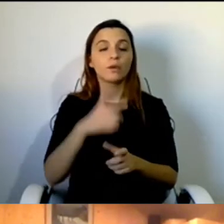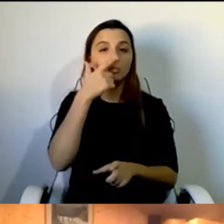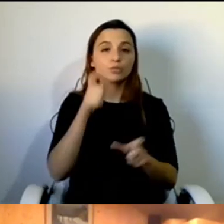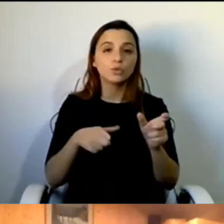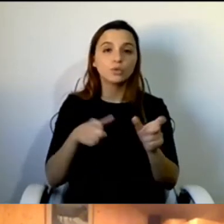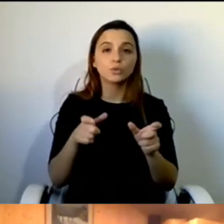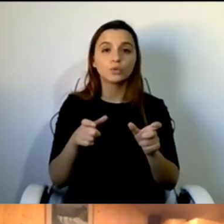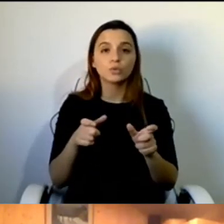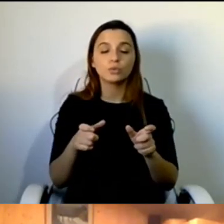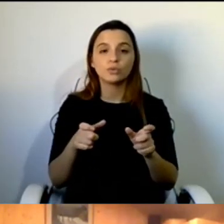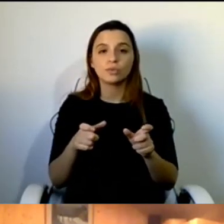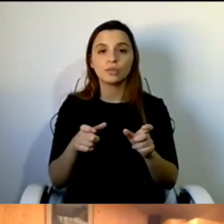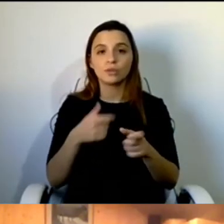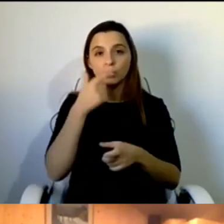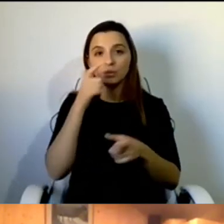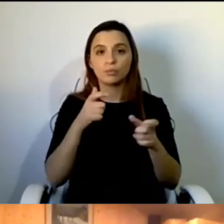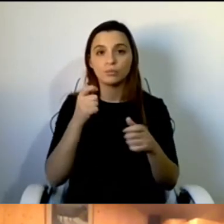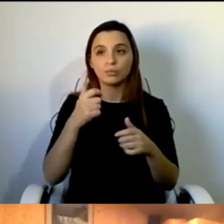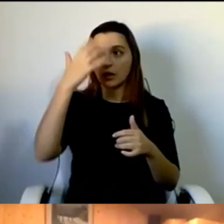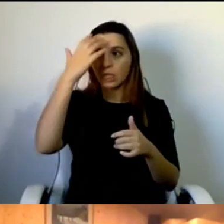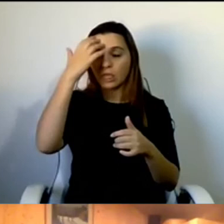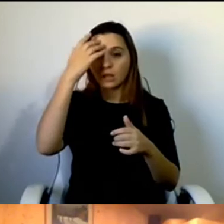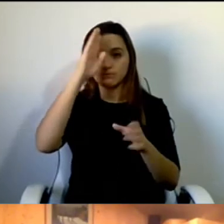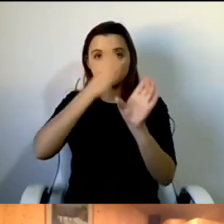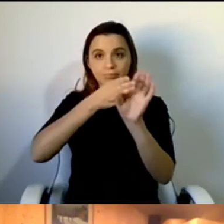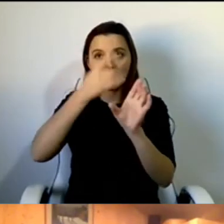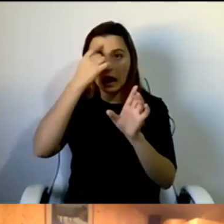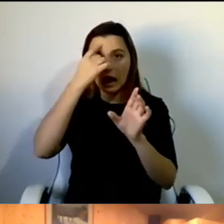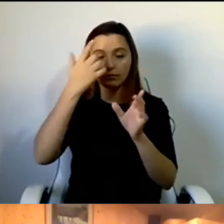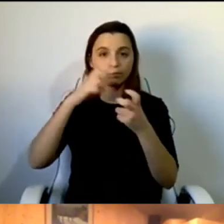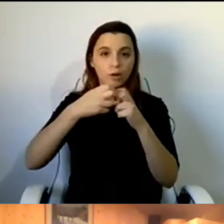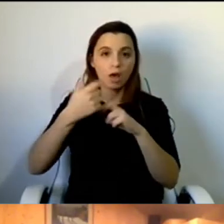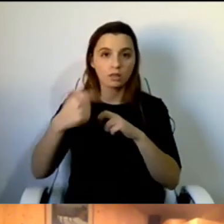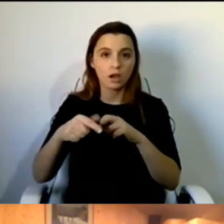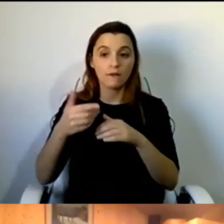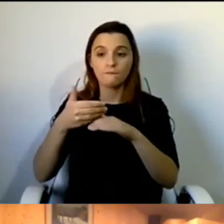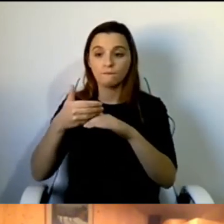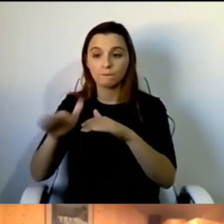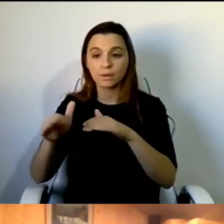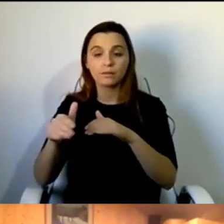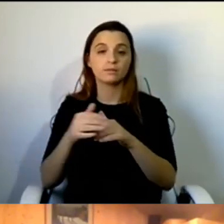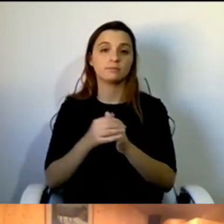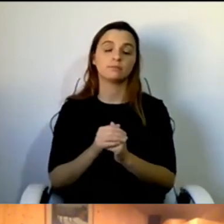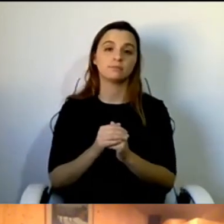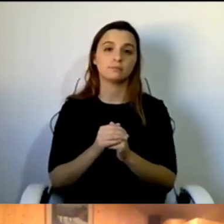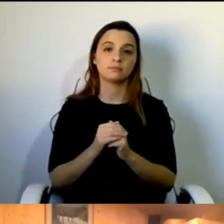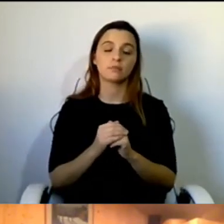much problems to get into it unless they qualified for the autism and autism-like